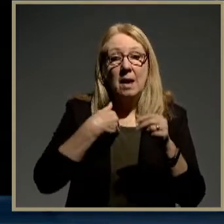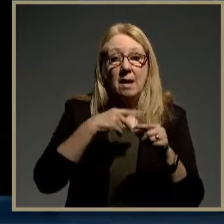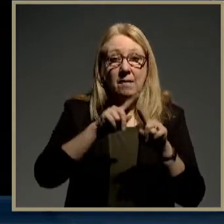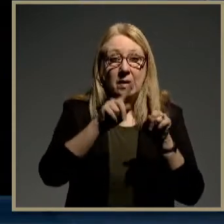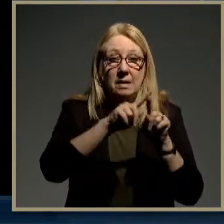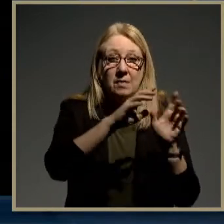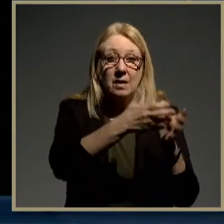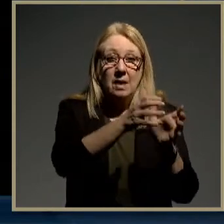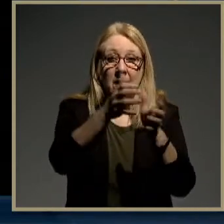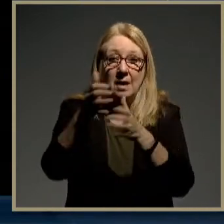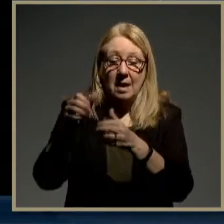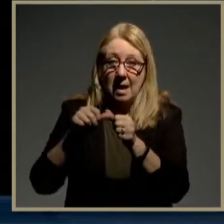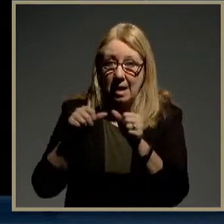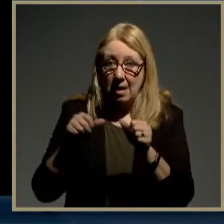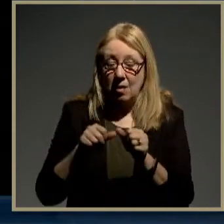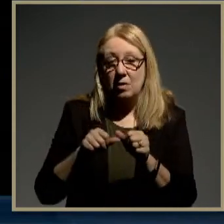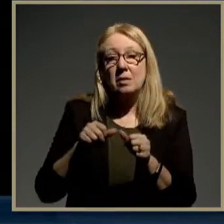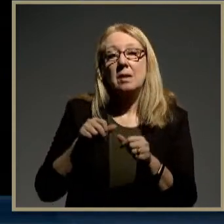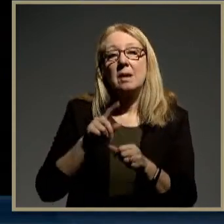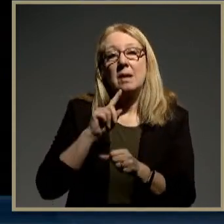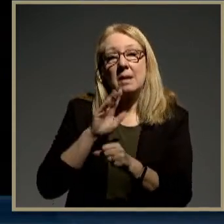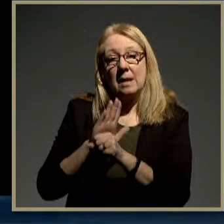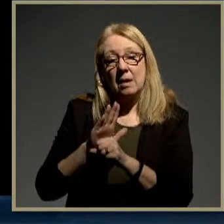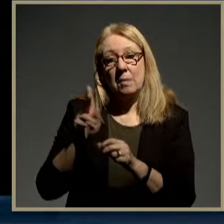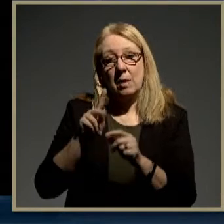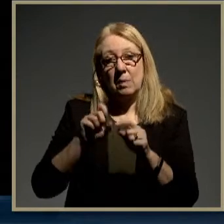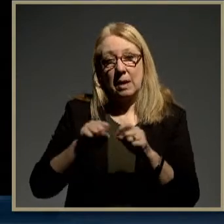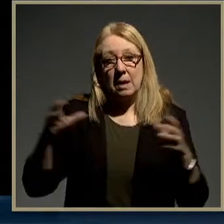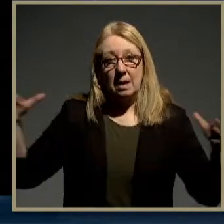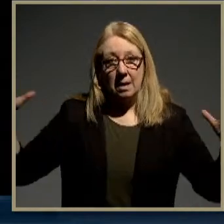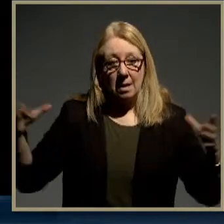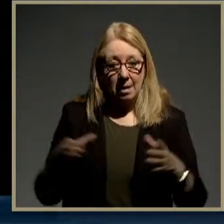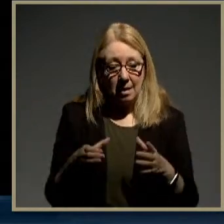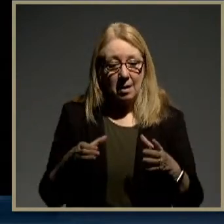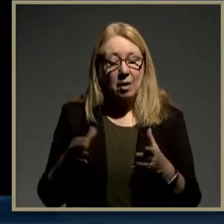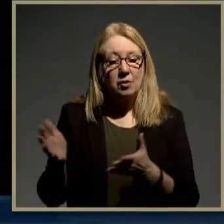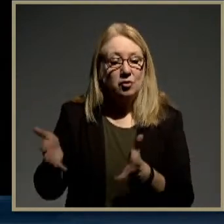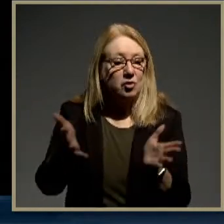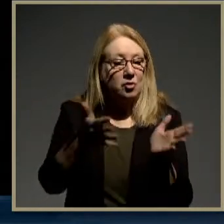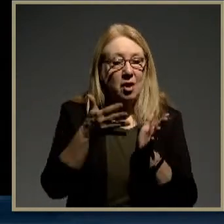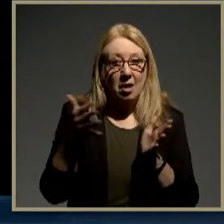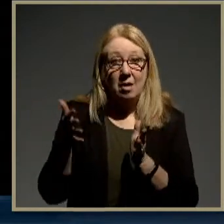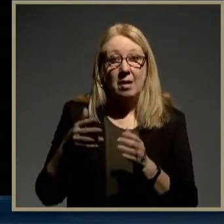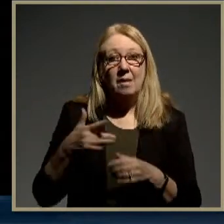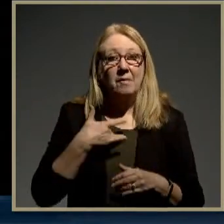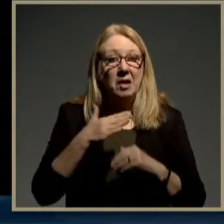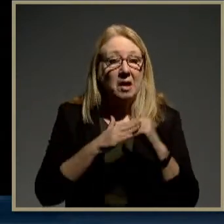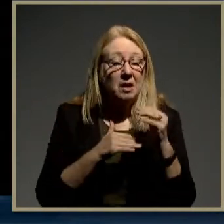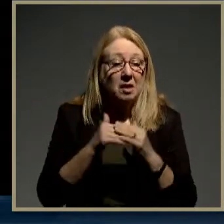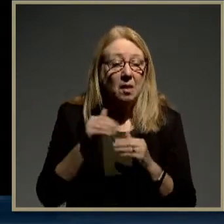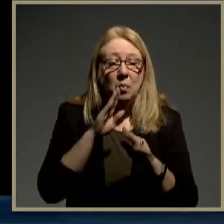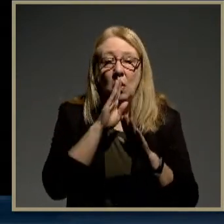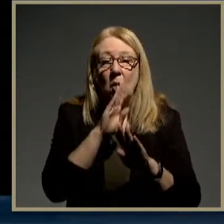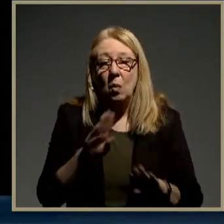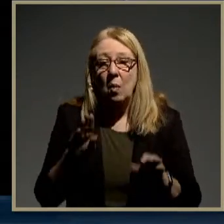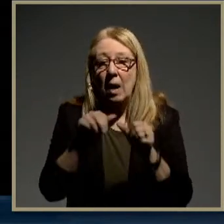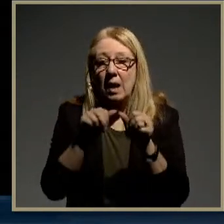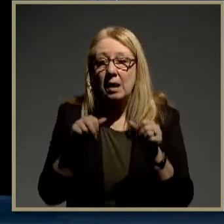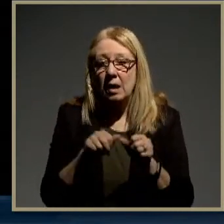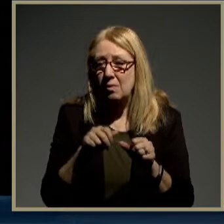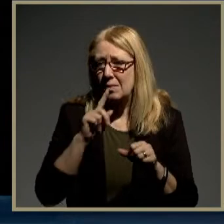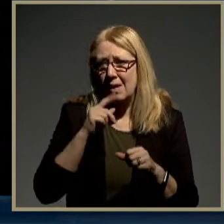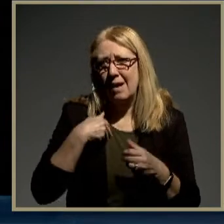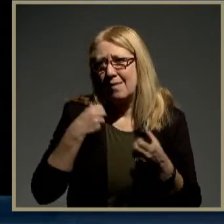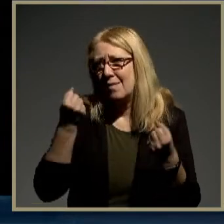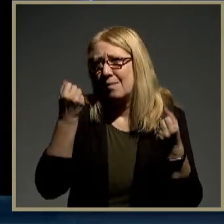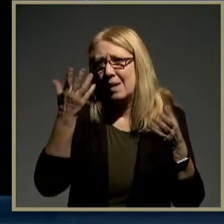that are dedicated to allowing people to come together and just have casual conversations. So they're comfortable, they're quiet, and they're everywhere in the